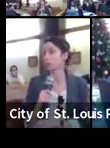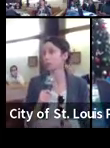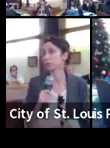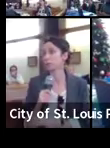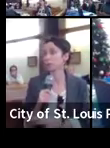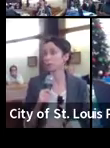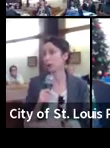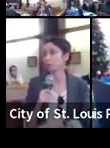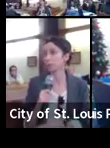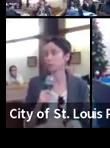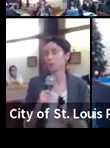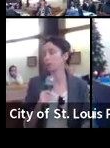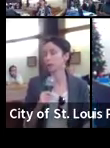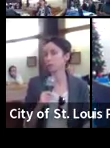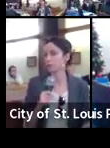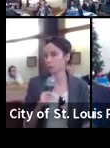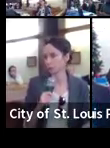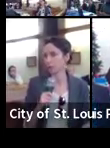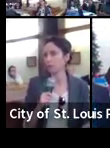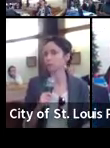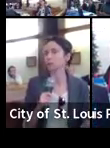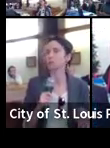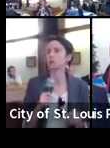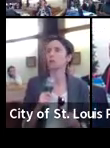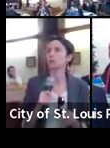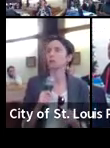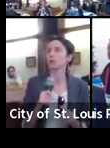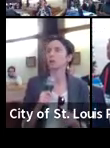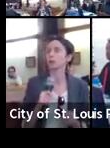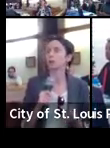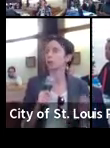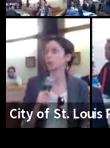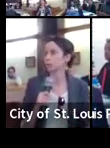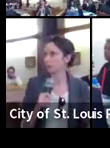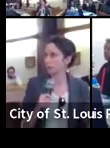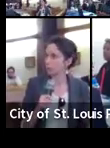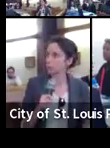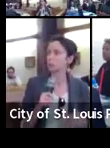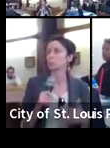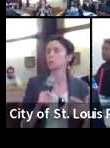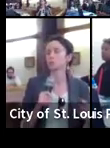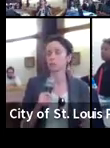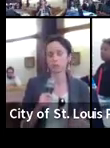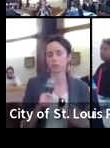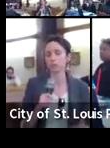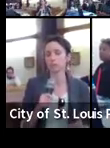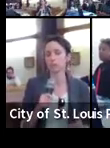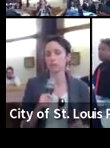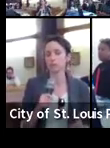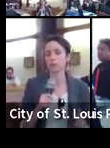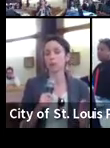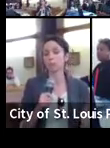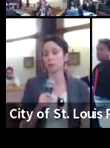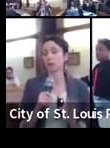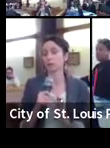are building kind of property maintenance, but not zoning maintenance. There are no revocation tools, all sorts of